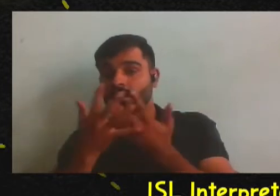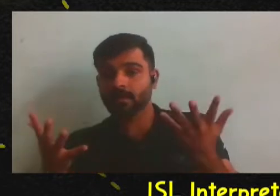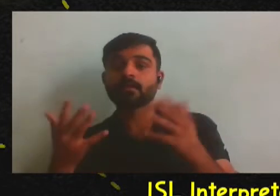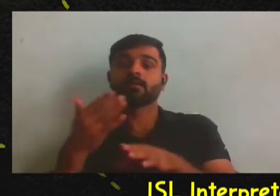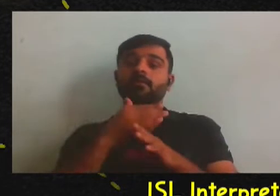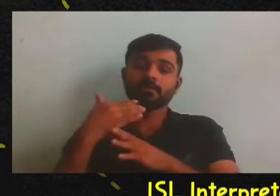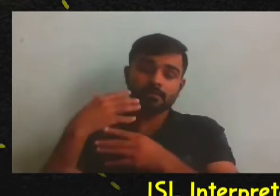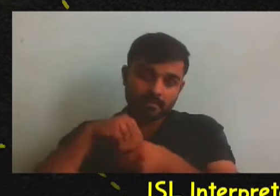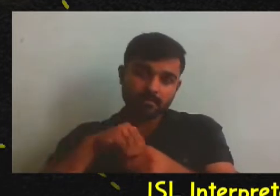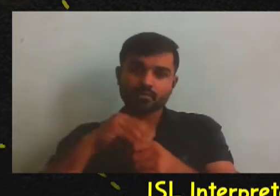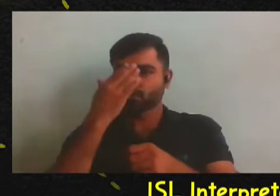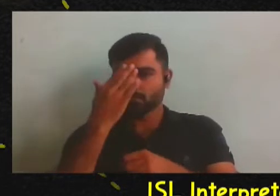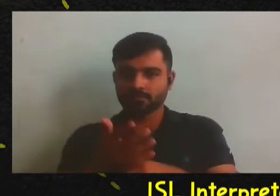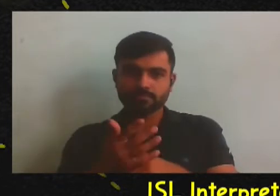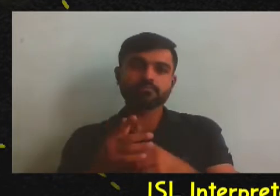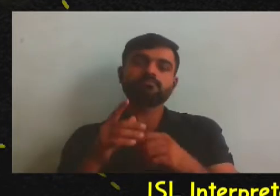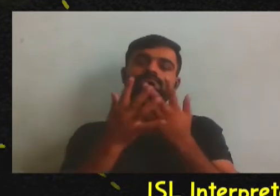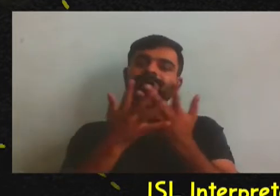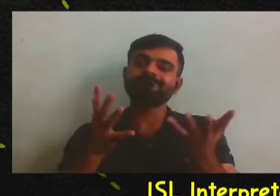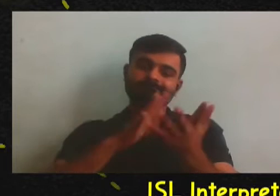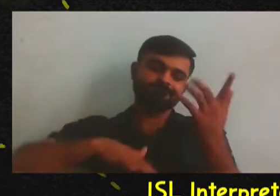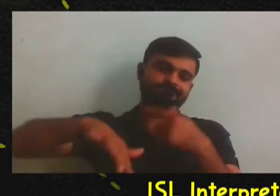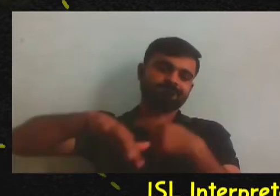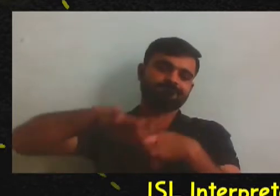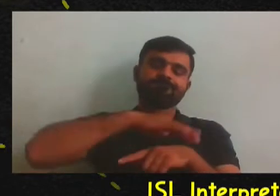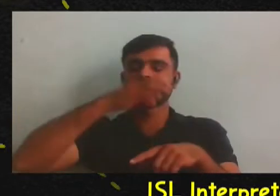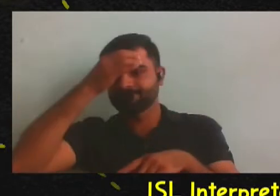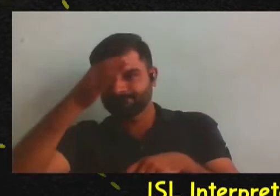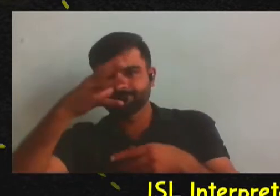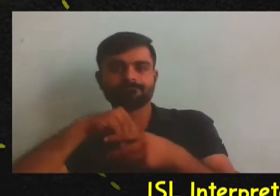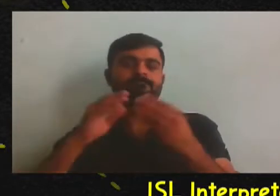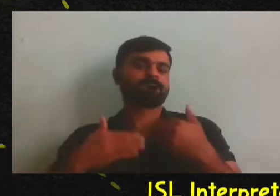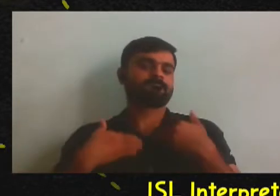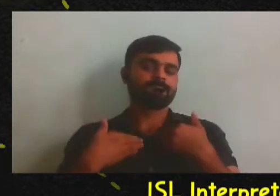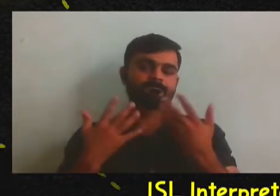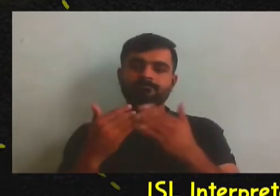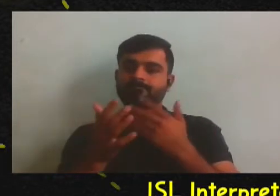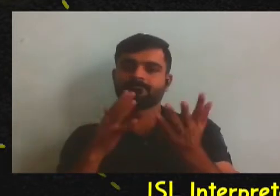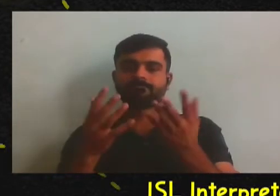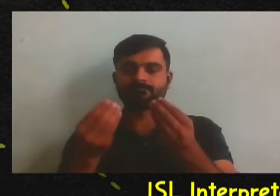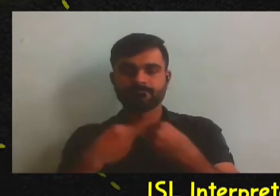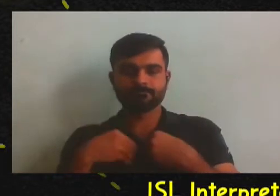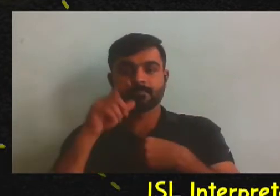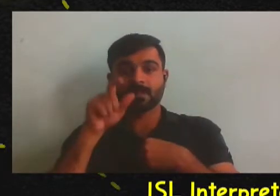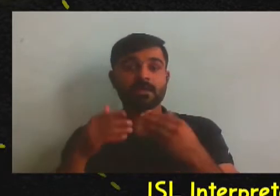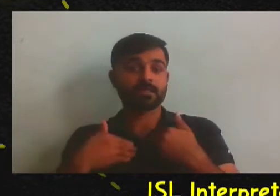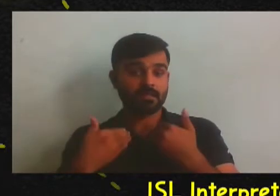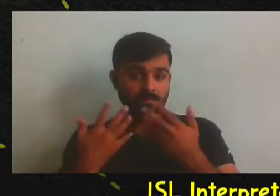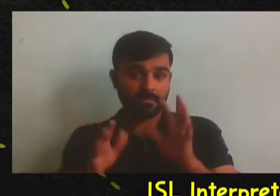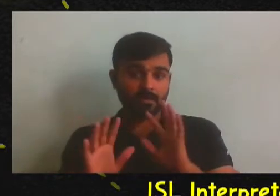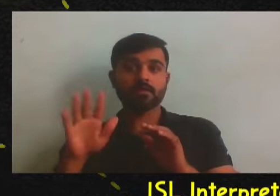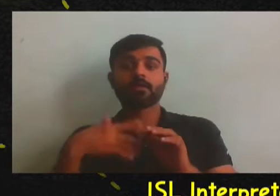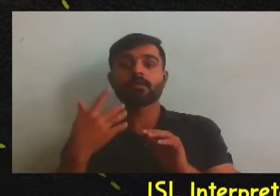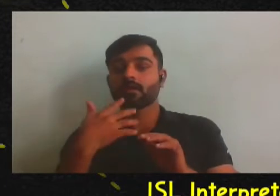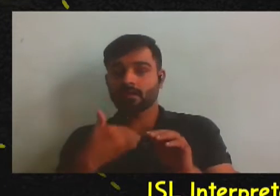partners, things around consent, around pleasure, around what will give this person pleasure, what can